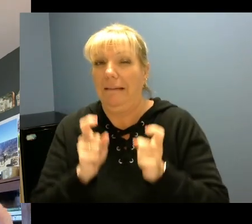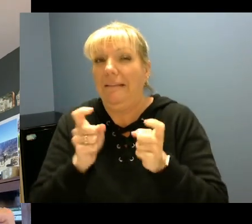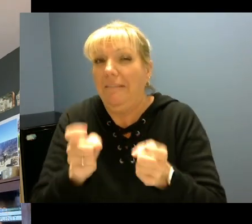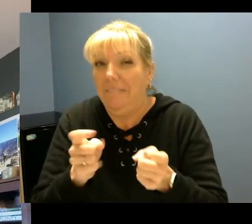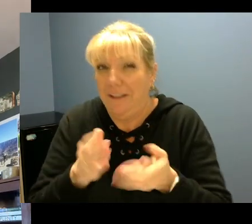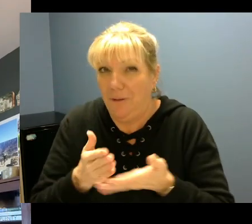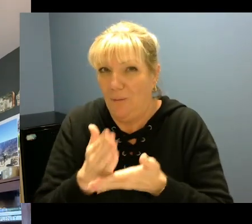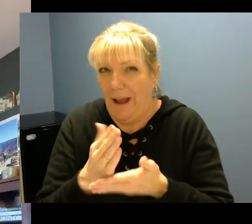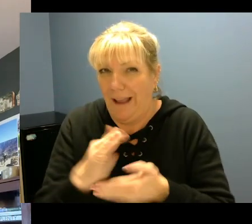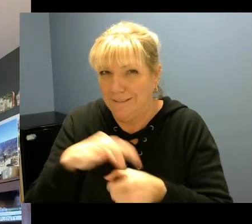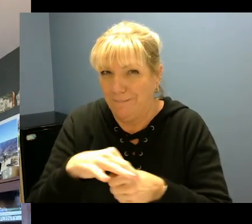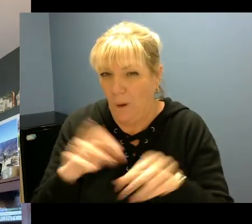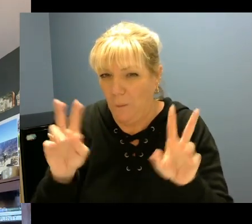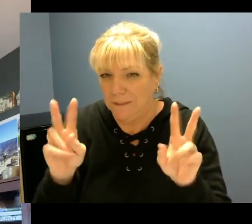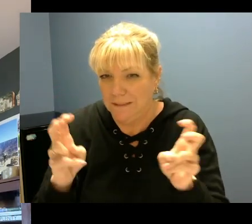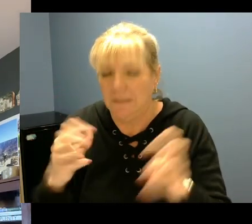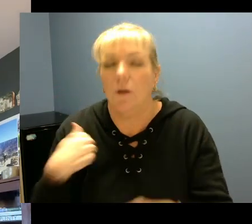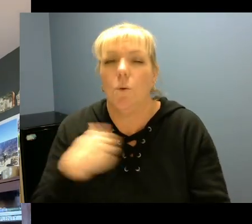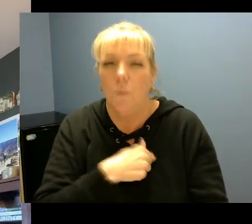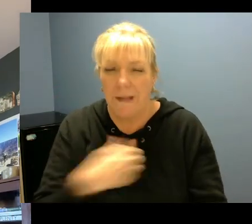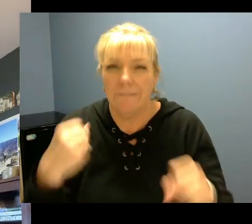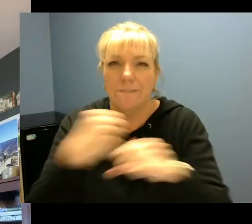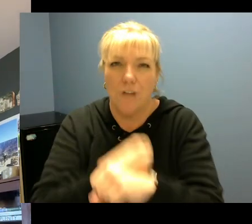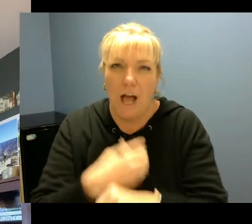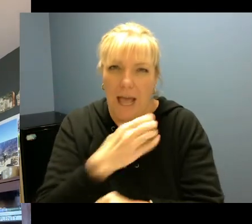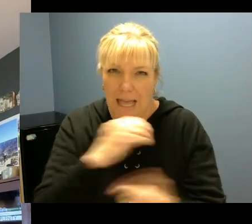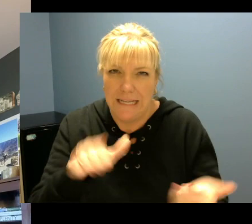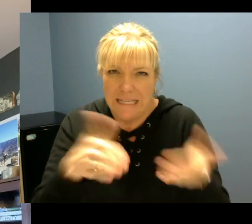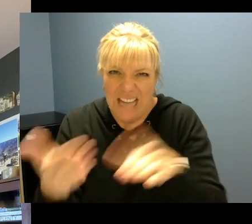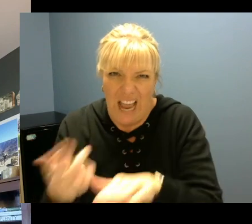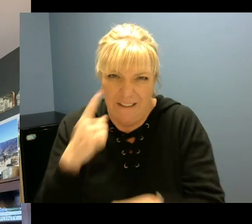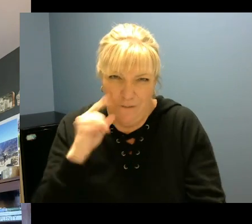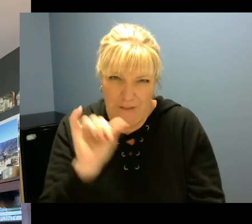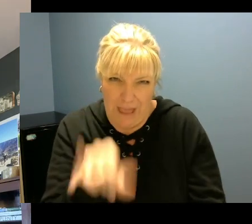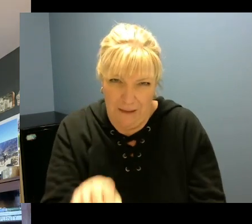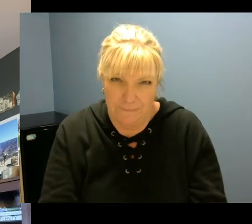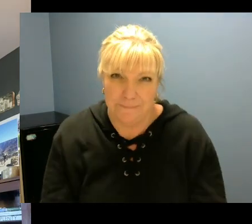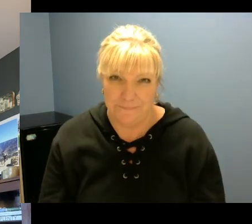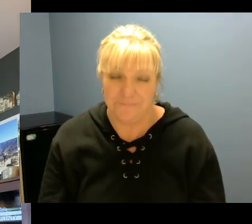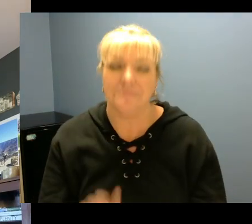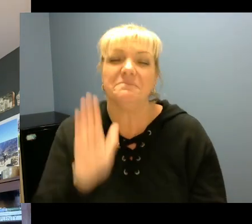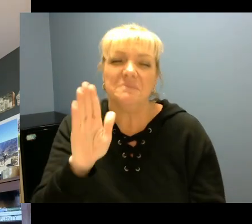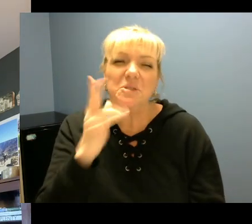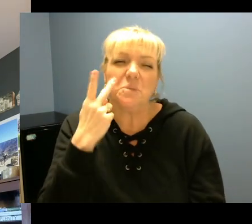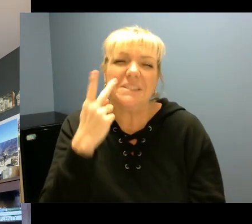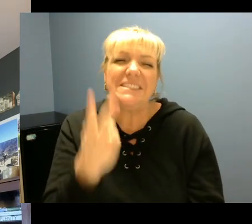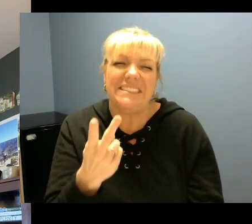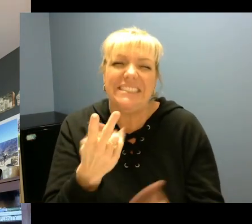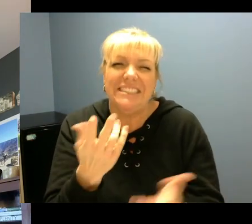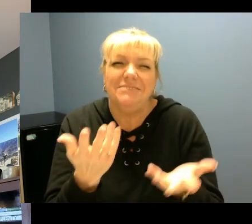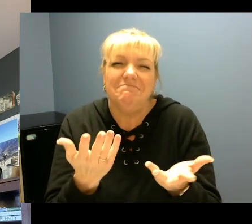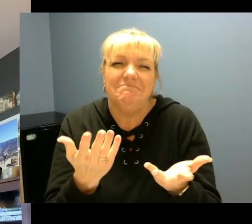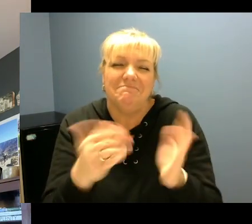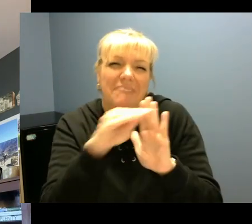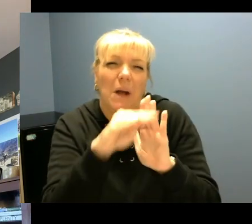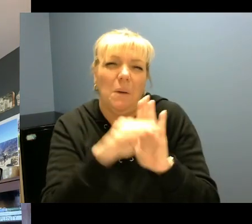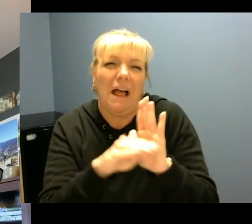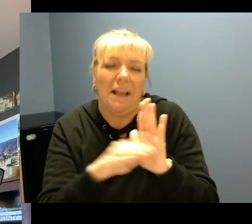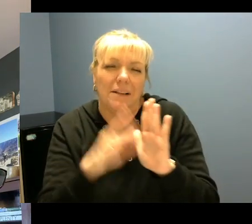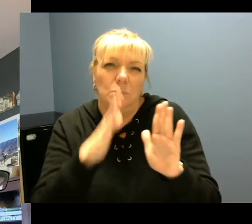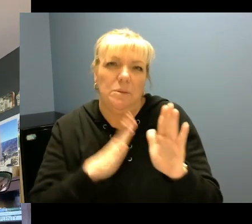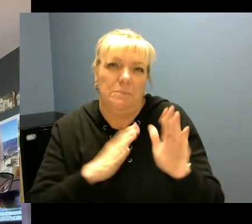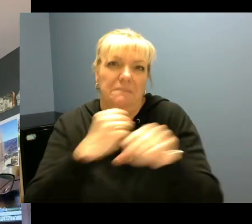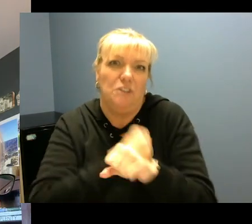to vote. We fought and died for it. And you'll see some of that in this outline.